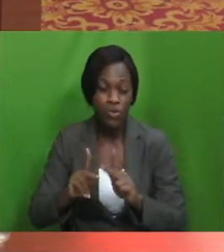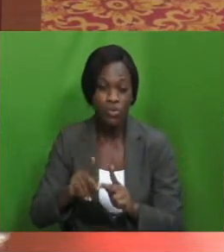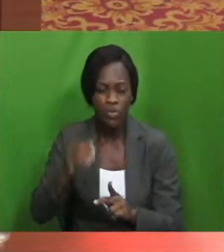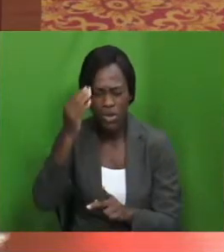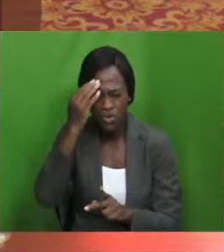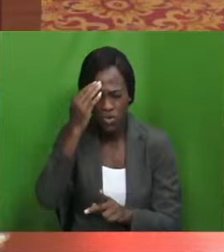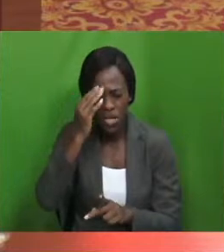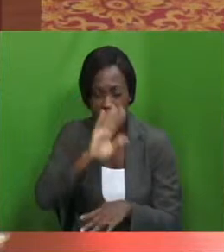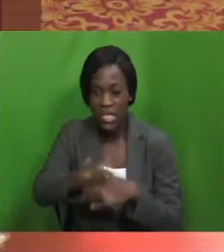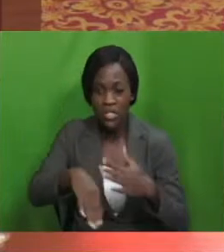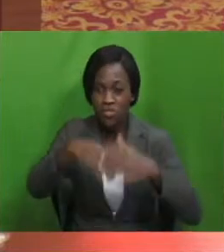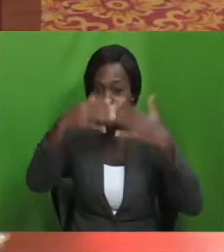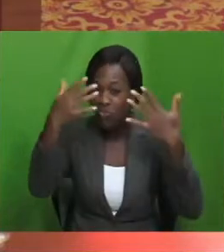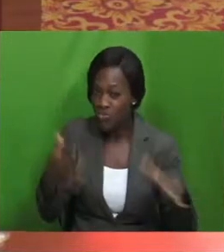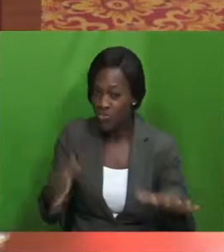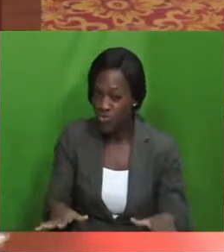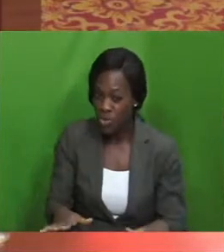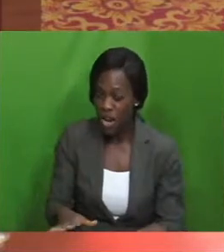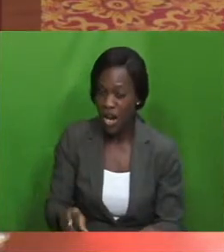of